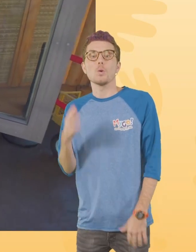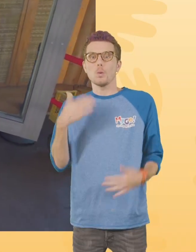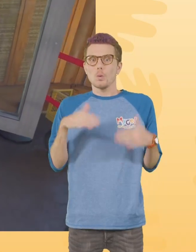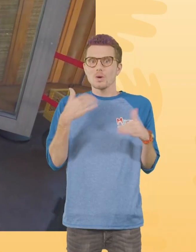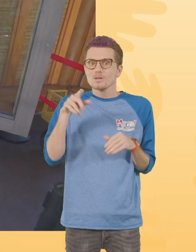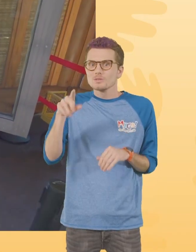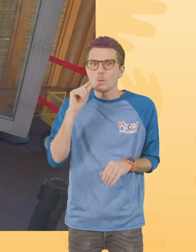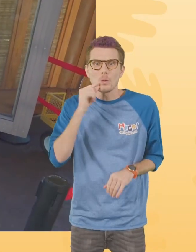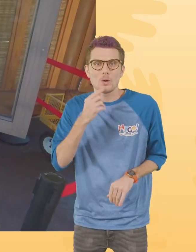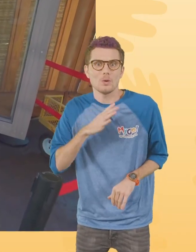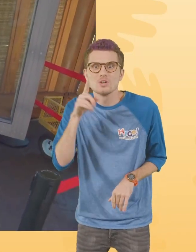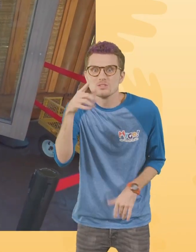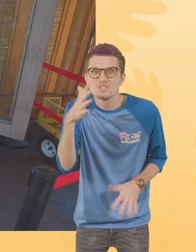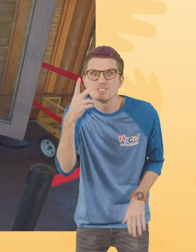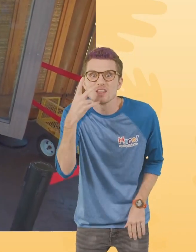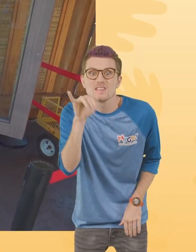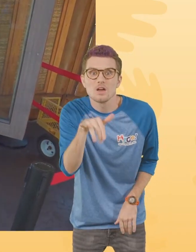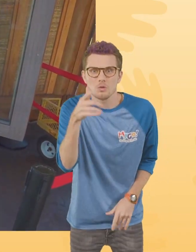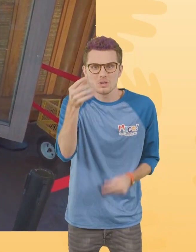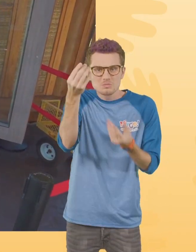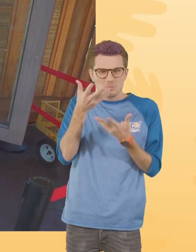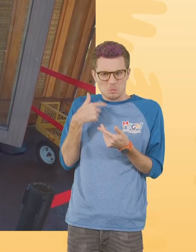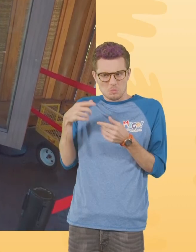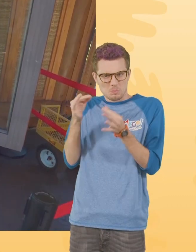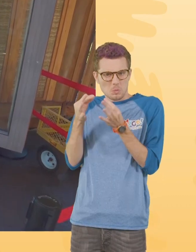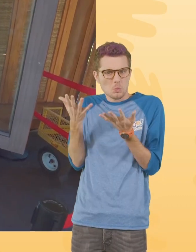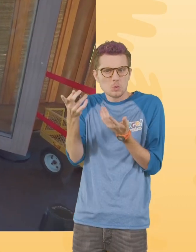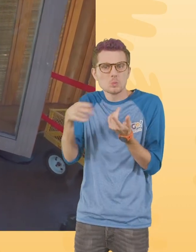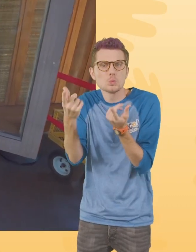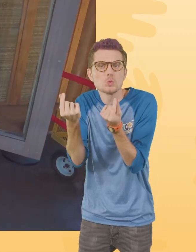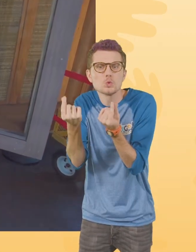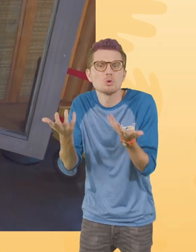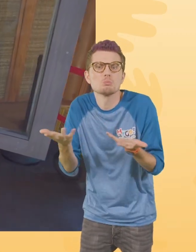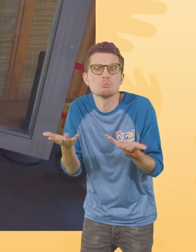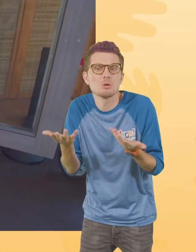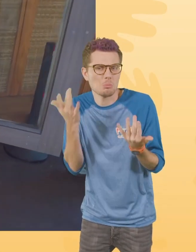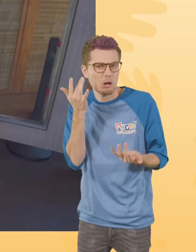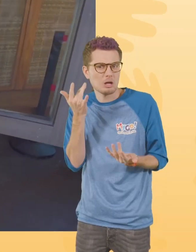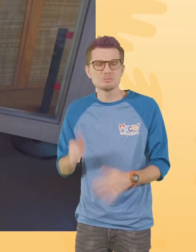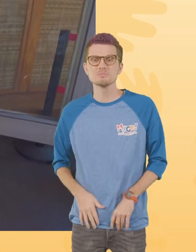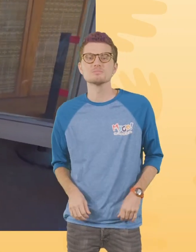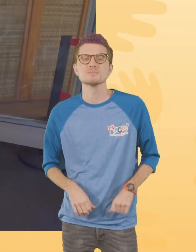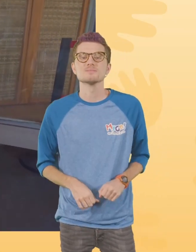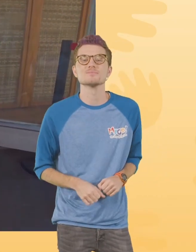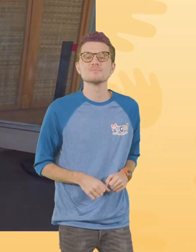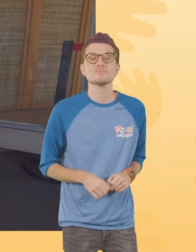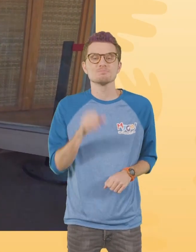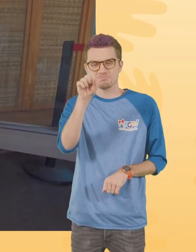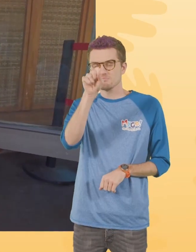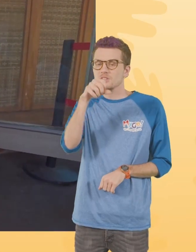Ooh, that was really cool. Did you see that? Hey, will you tell us why we just did that? Yeah,